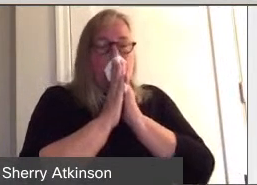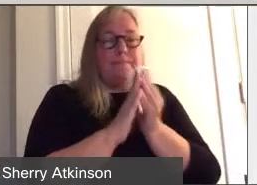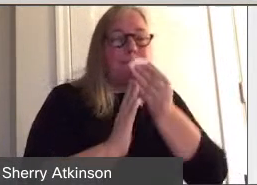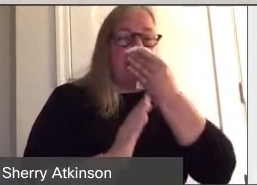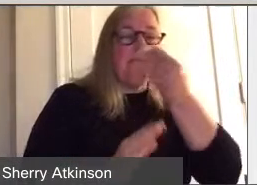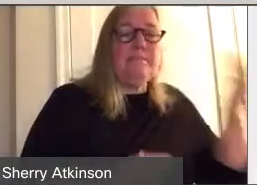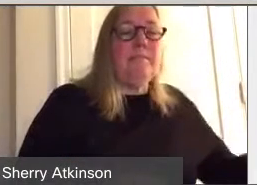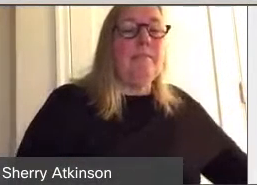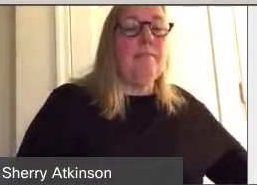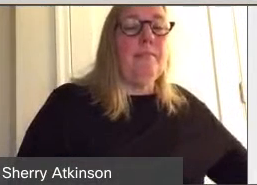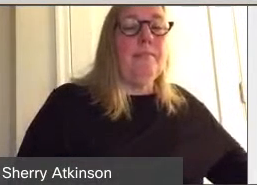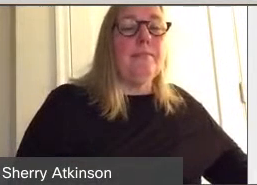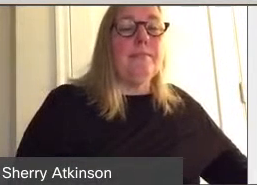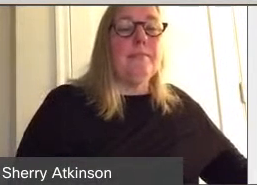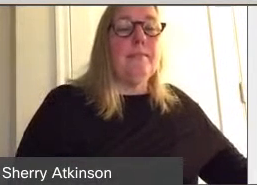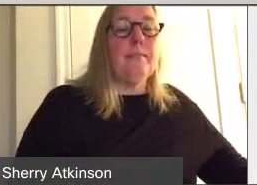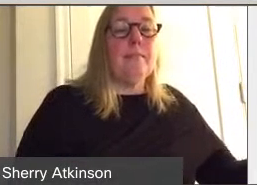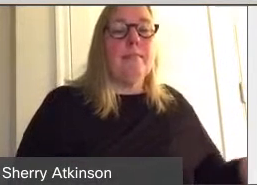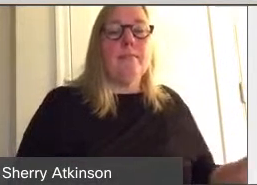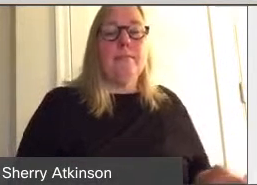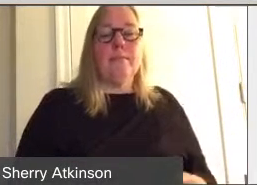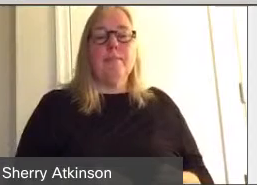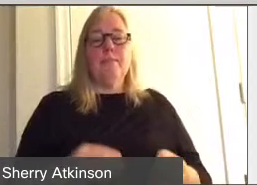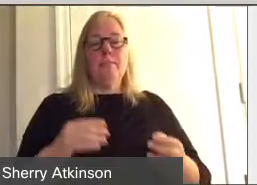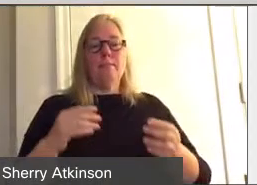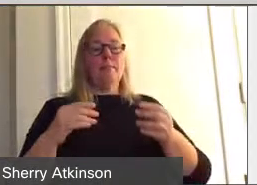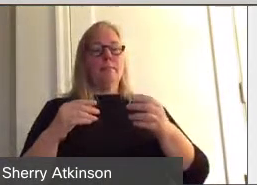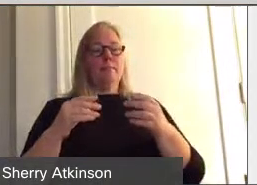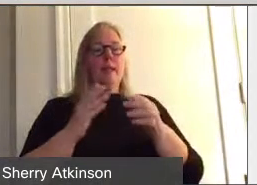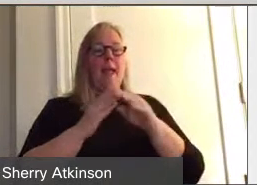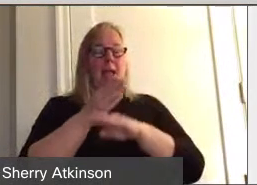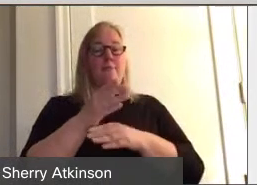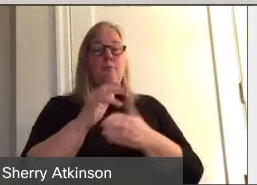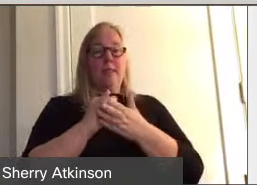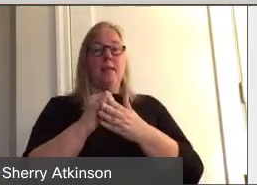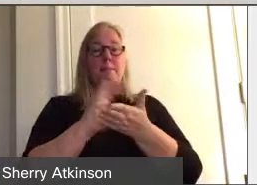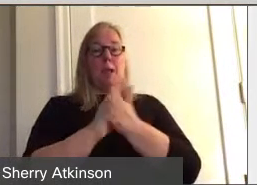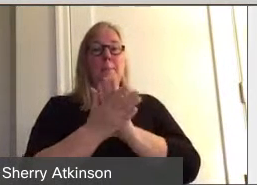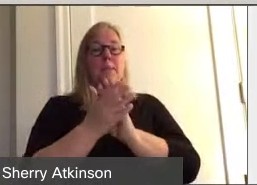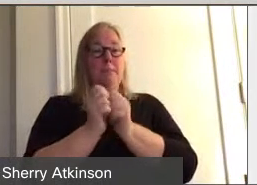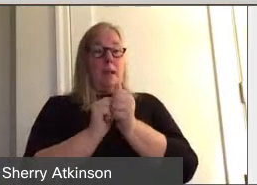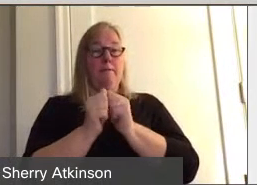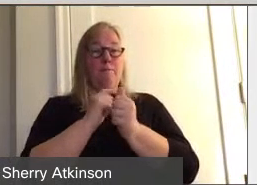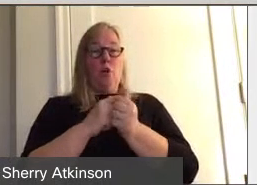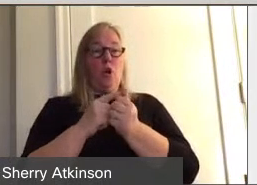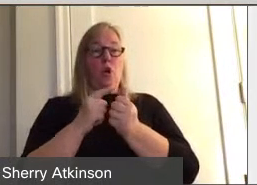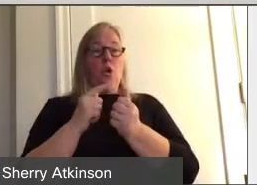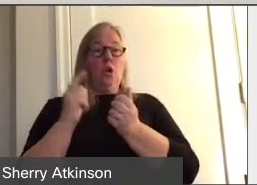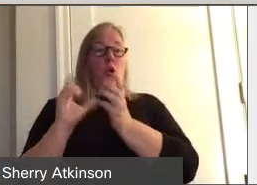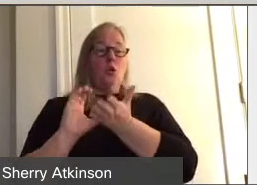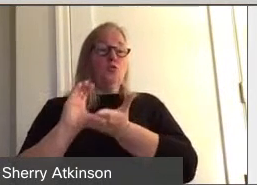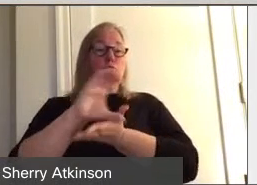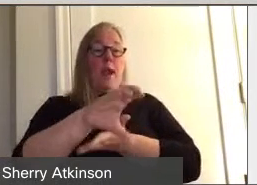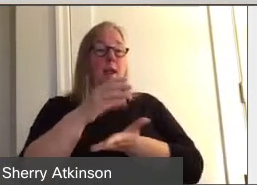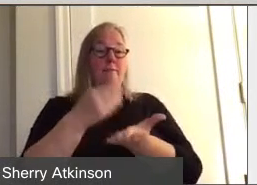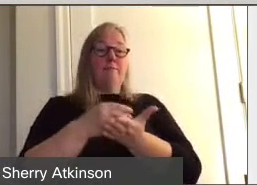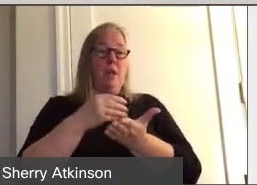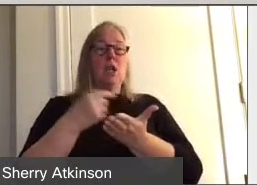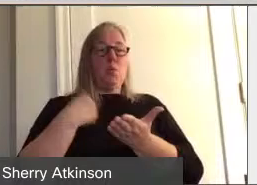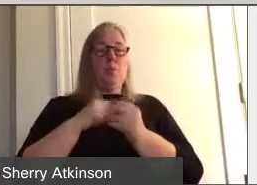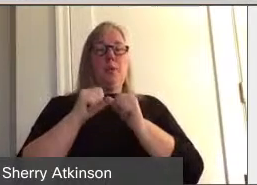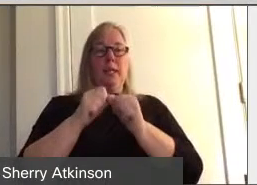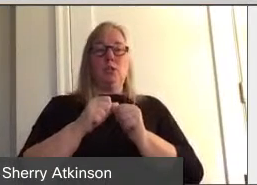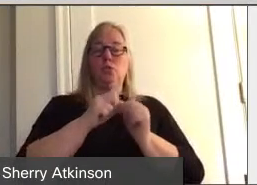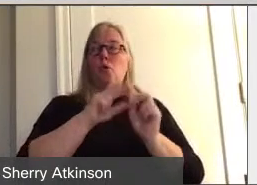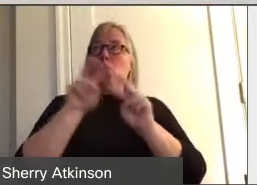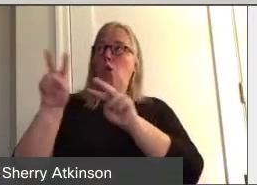that I was referring to a minute ago about being ones that are being competitive for grant funding, and that we will continue to look to the state to